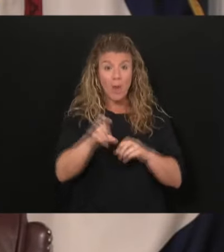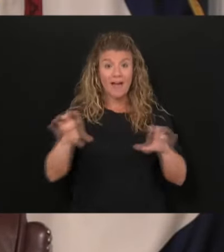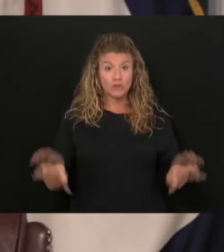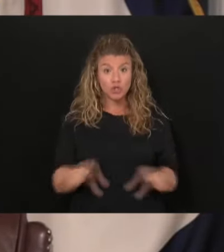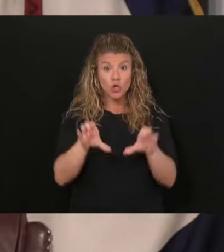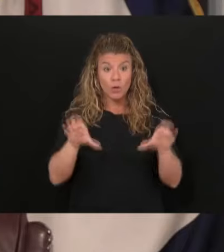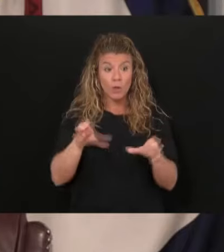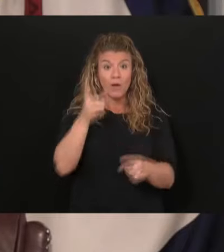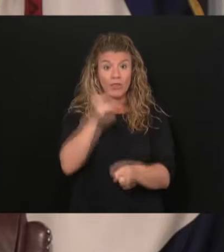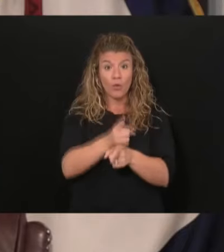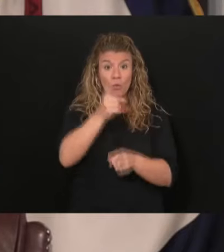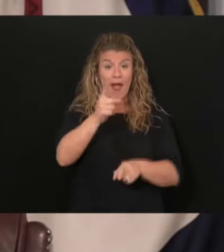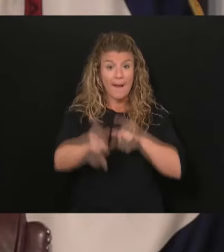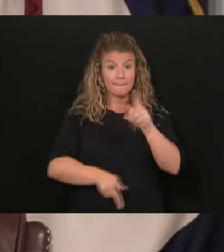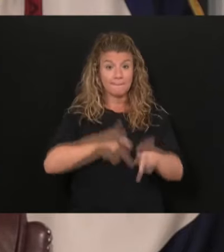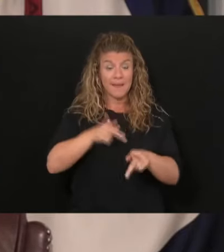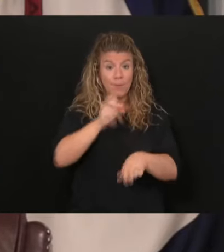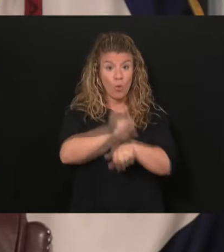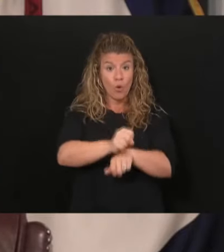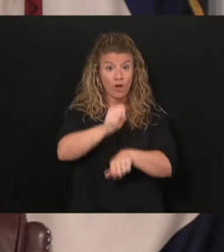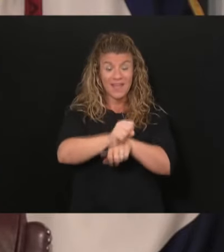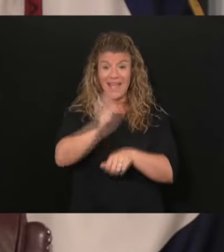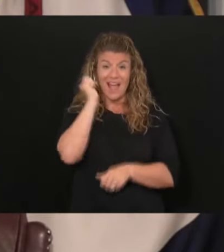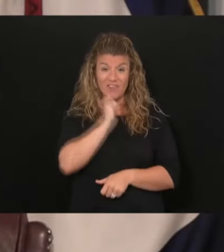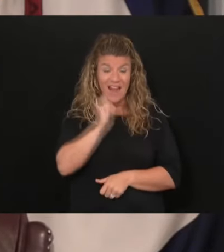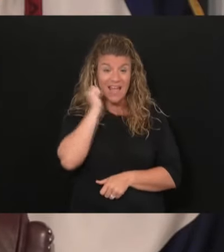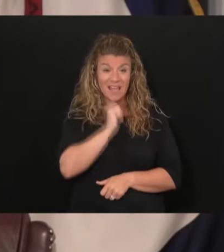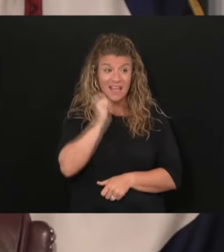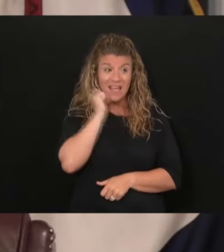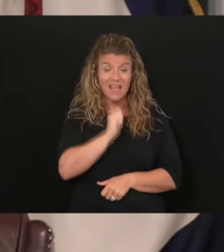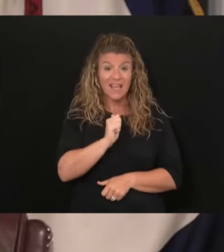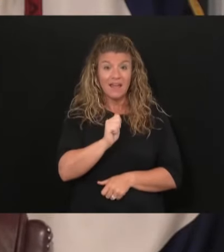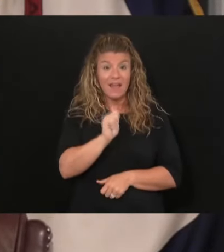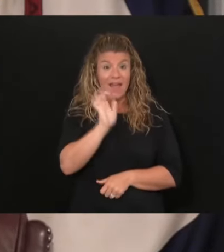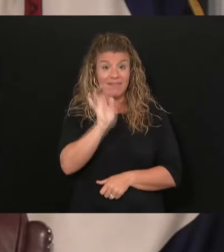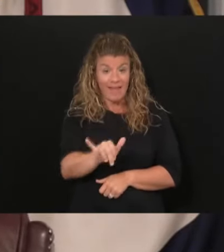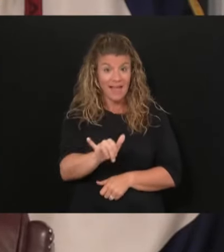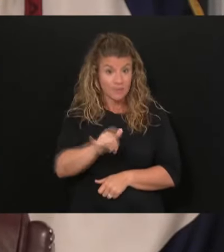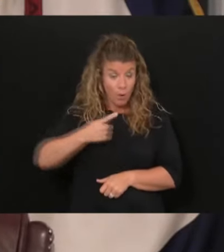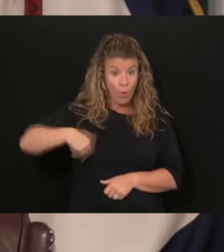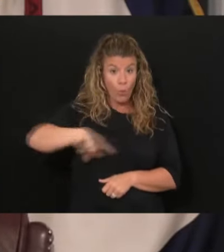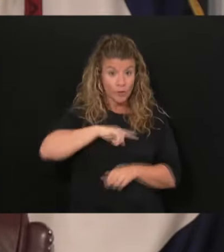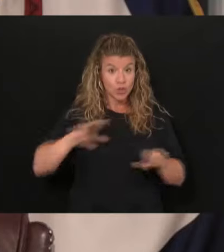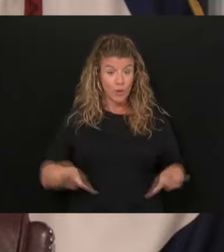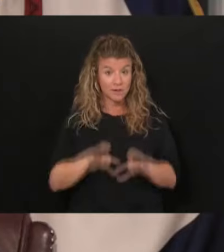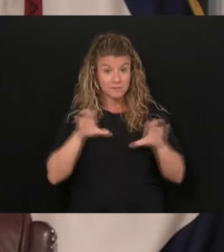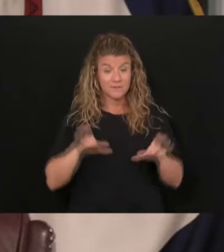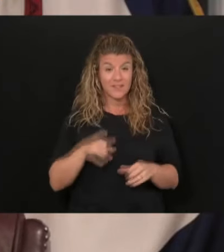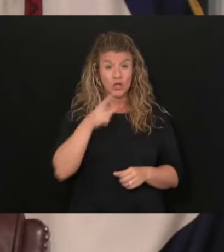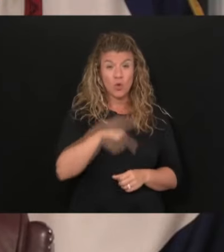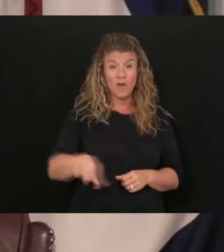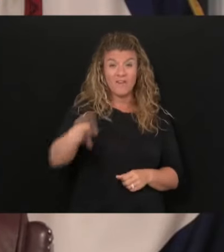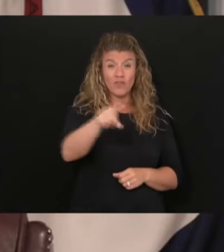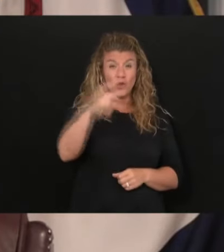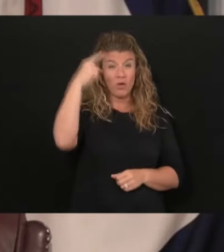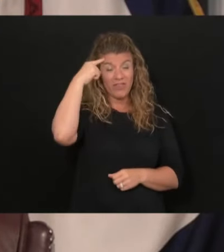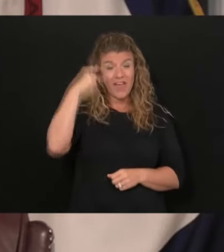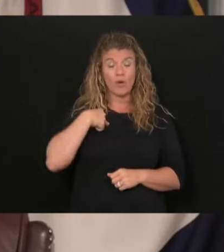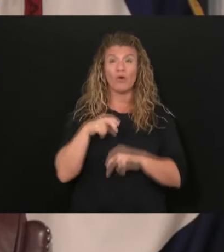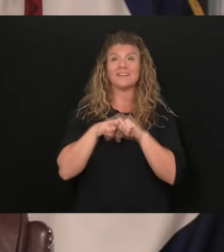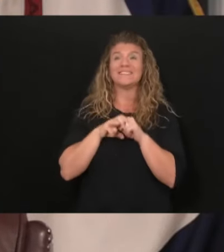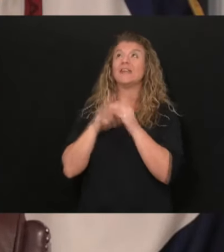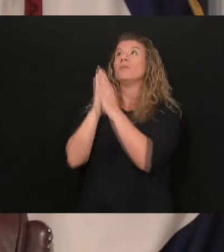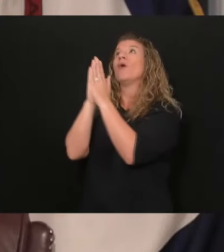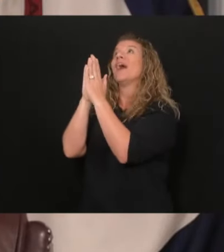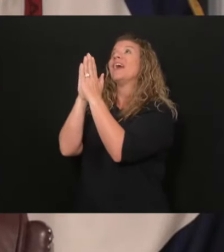our people working it every day. And that's what we do. And if you think that we're sitting around waiting on Peter Pan and